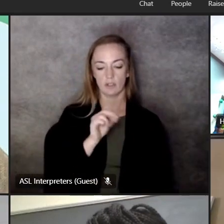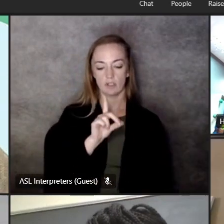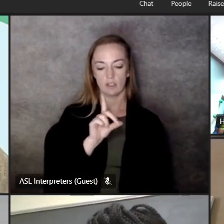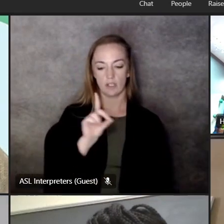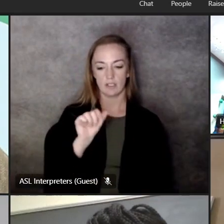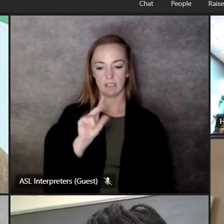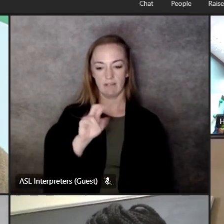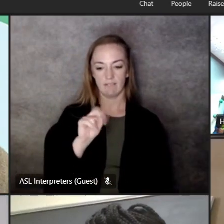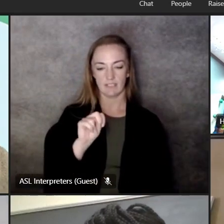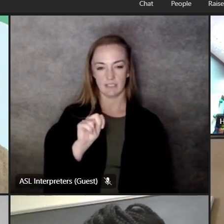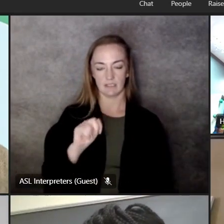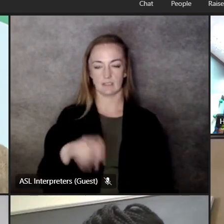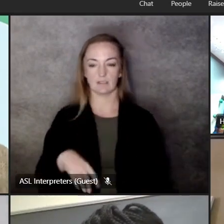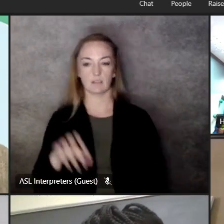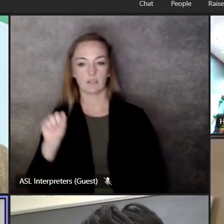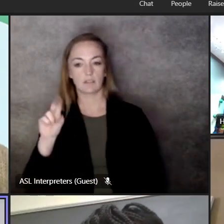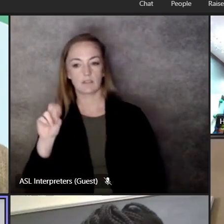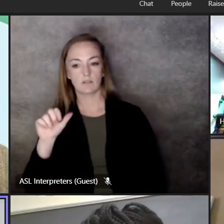that.